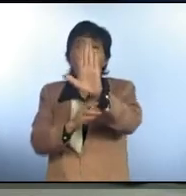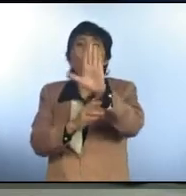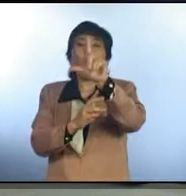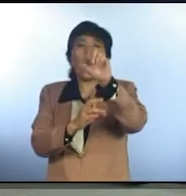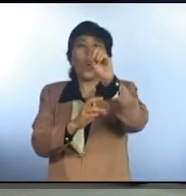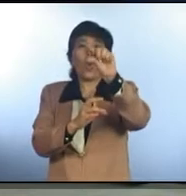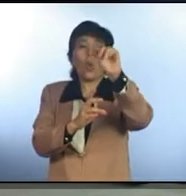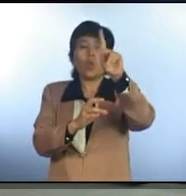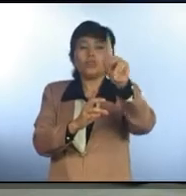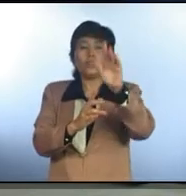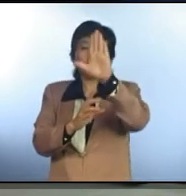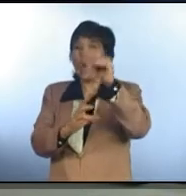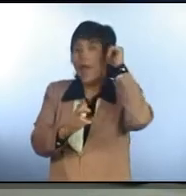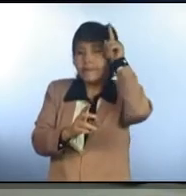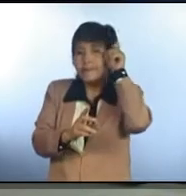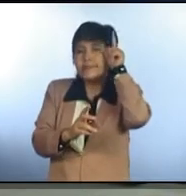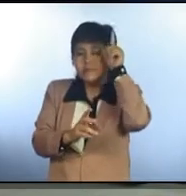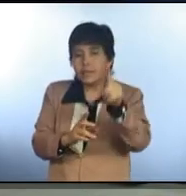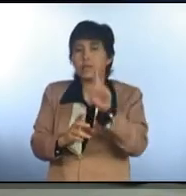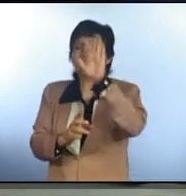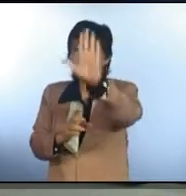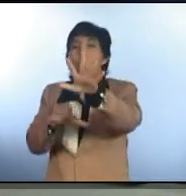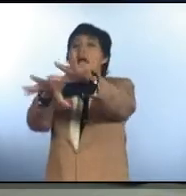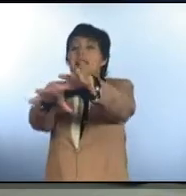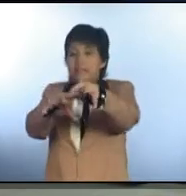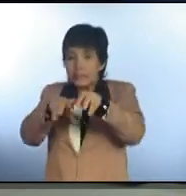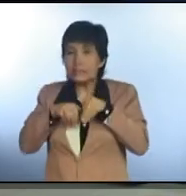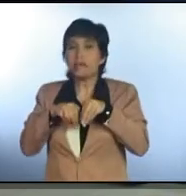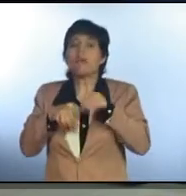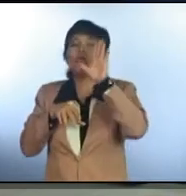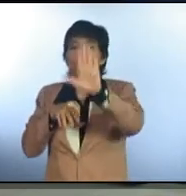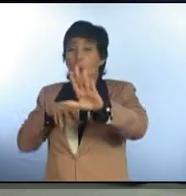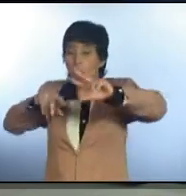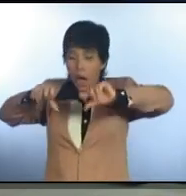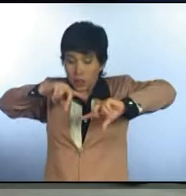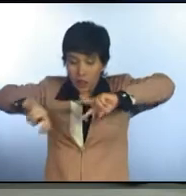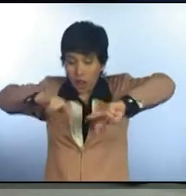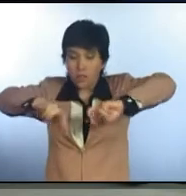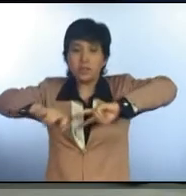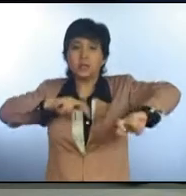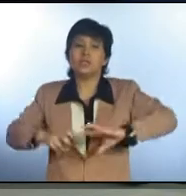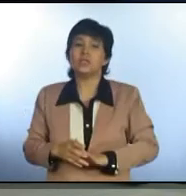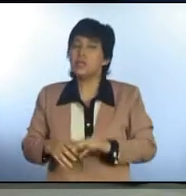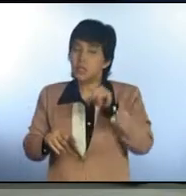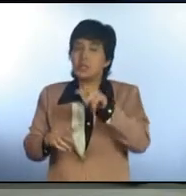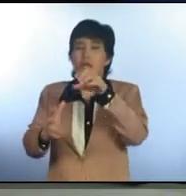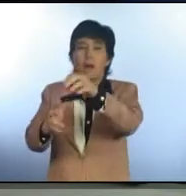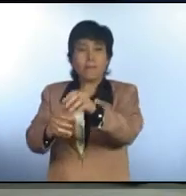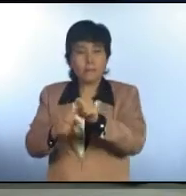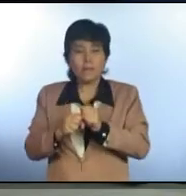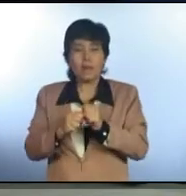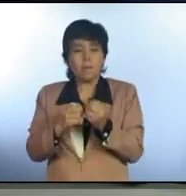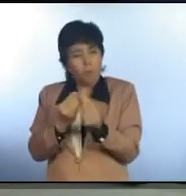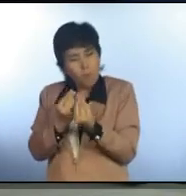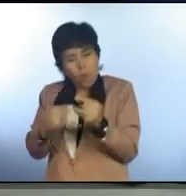your comprehension, your understanding, your acceptance, your analysis, okay? It takes a huge amount